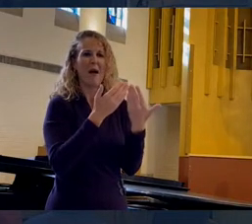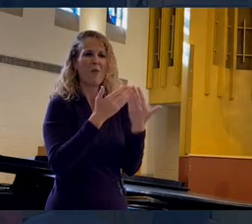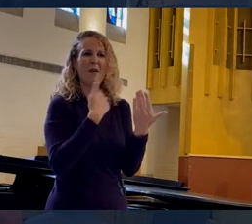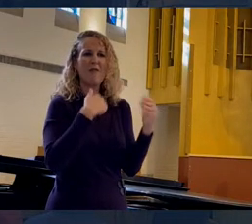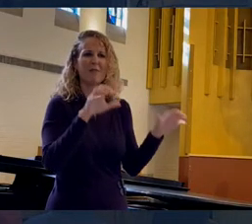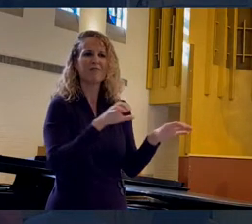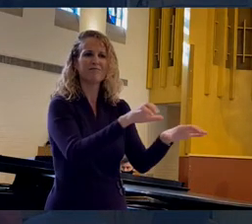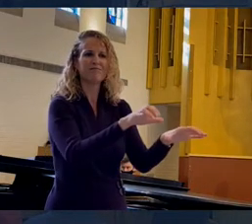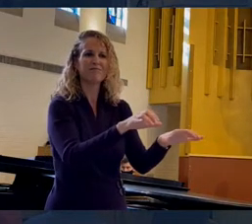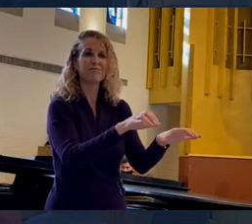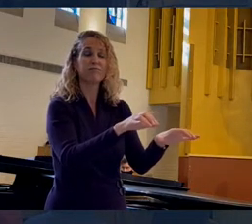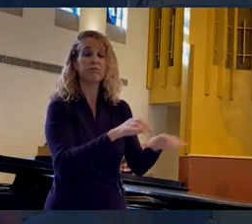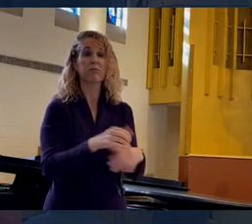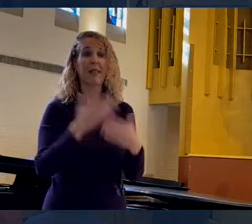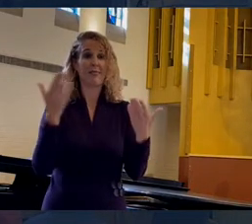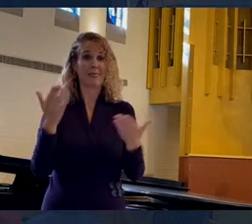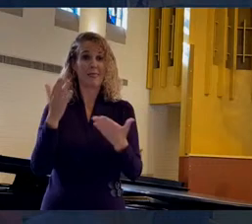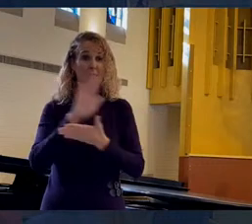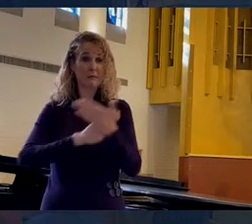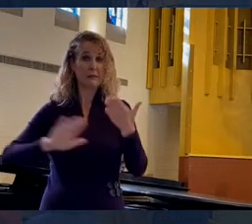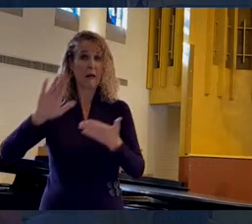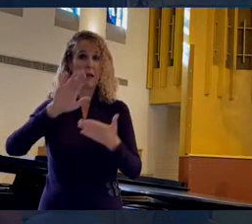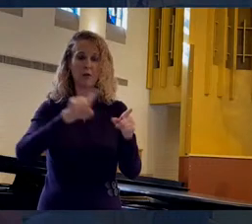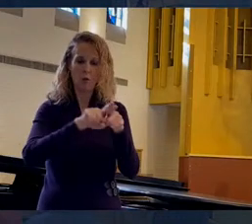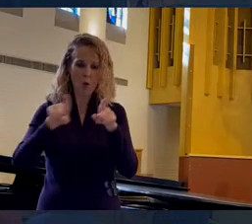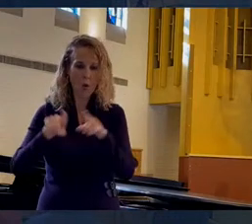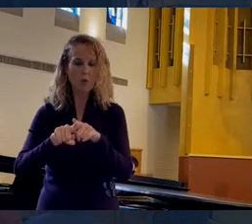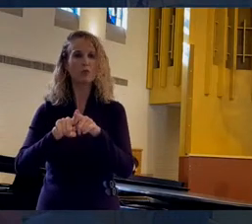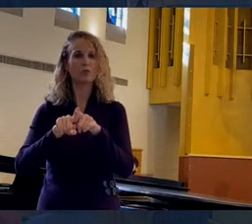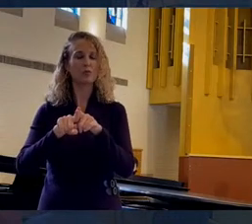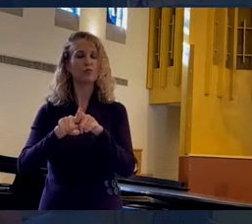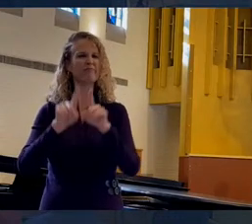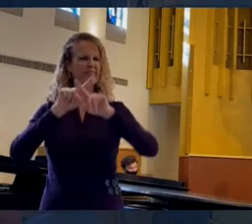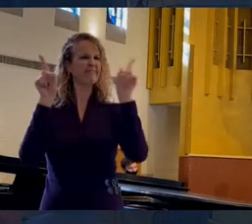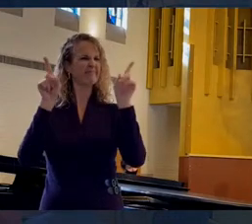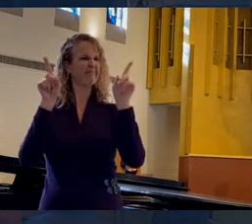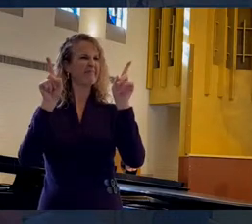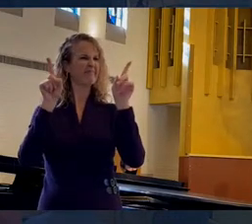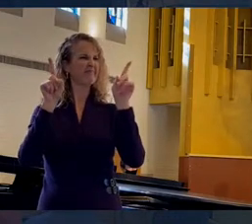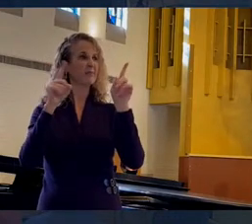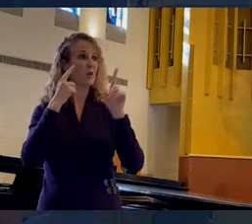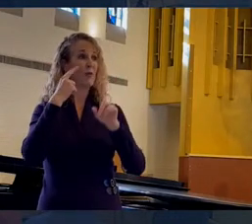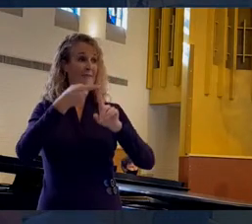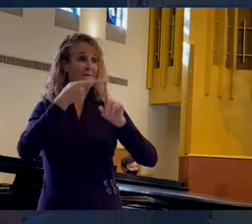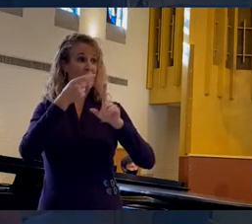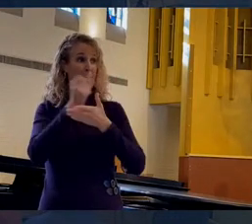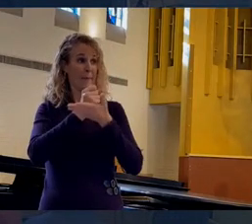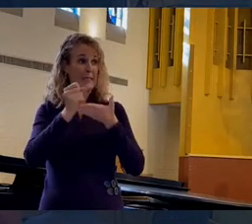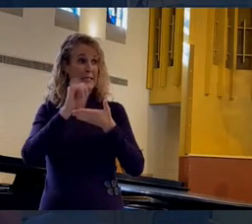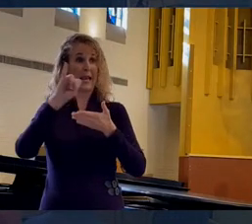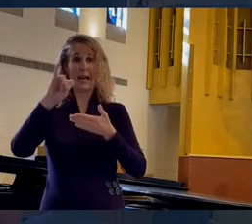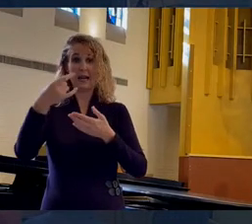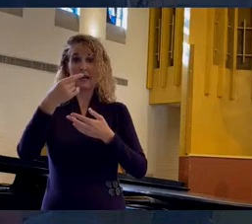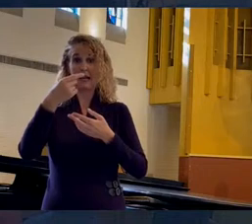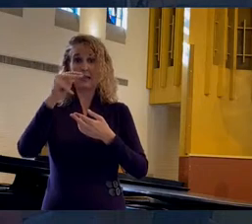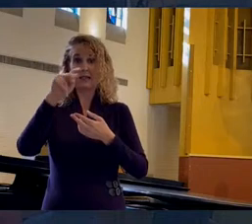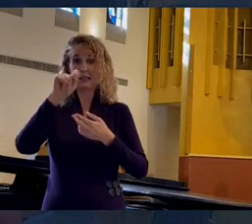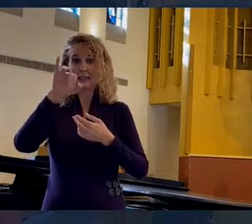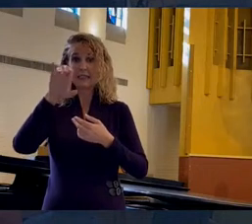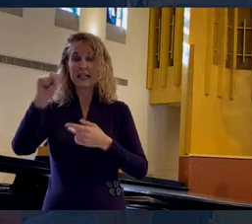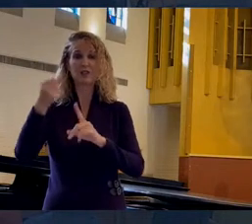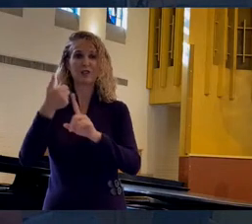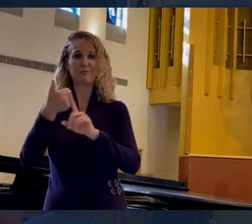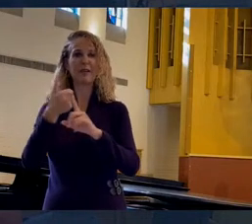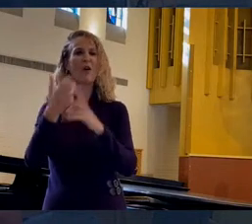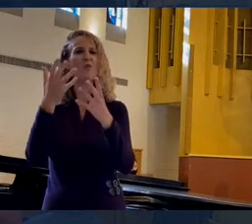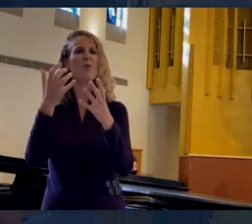it. At a Jesuit university, we also do something else, something that comes right from St. Ignatius himself. We always